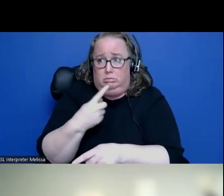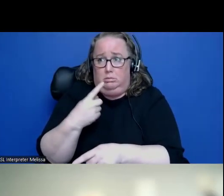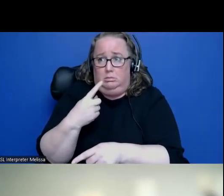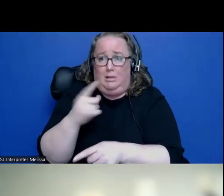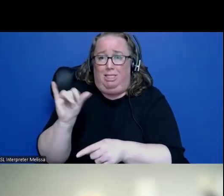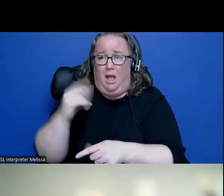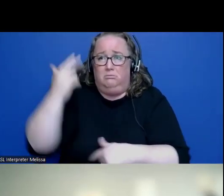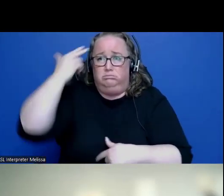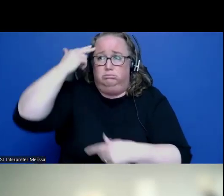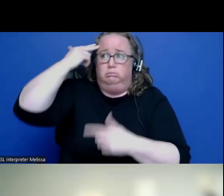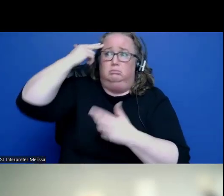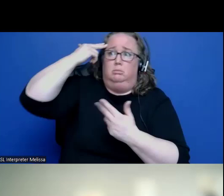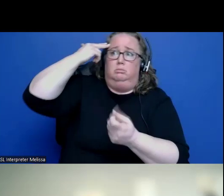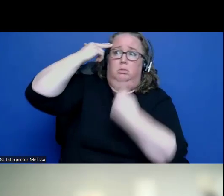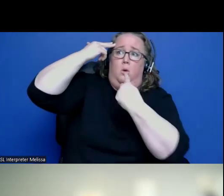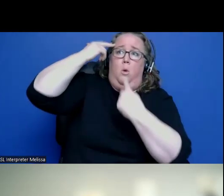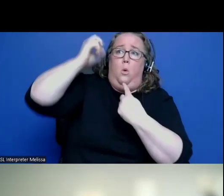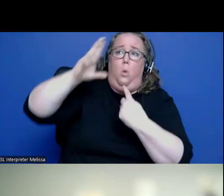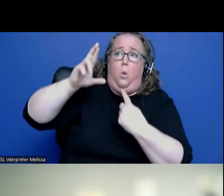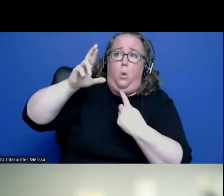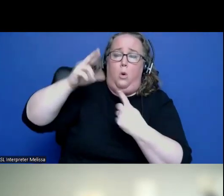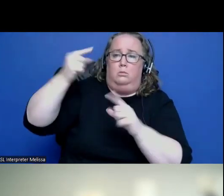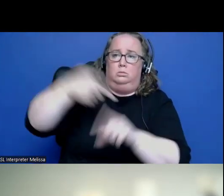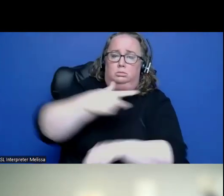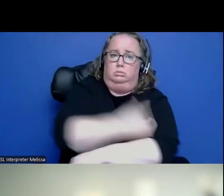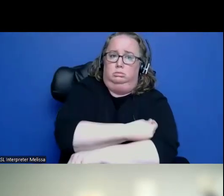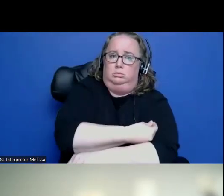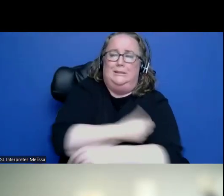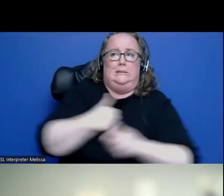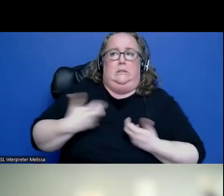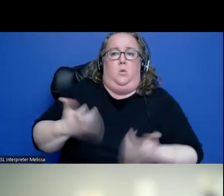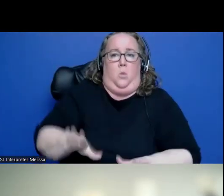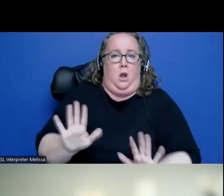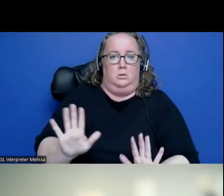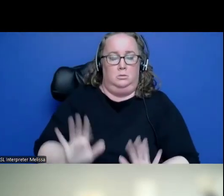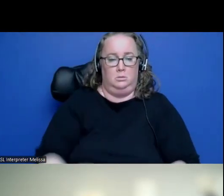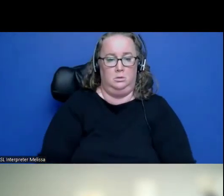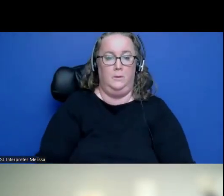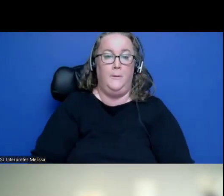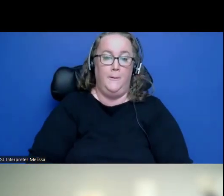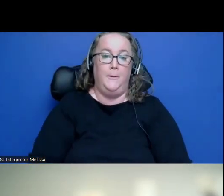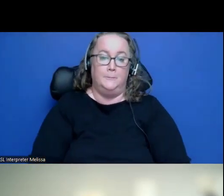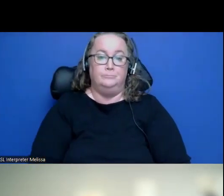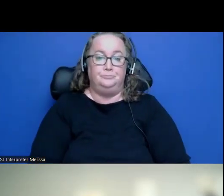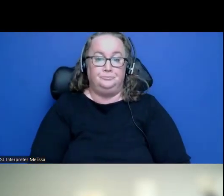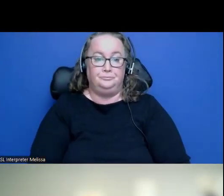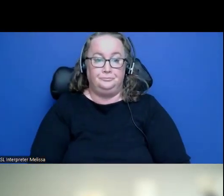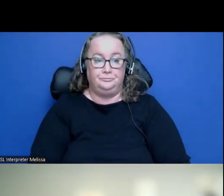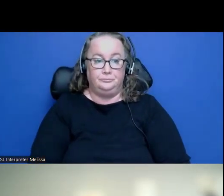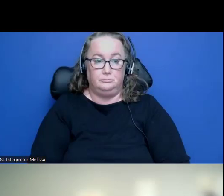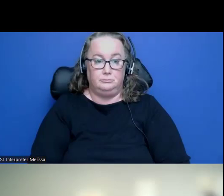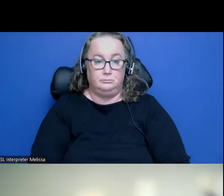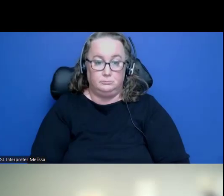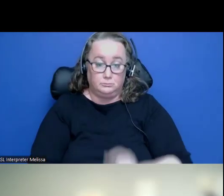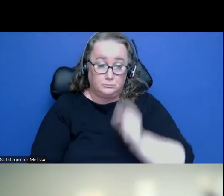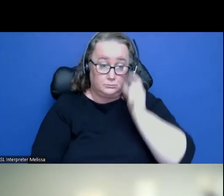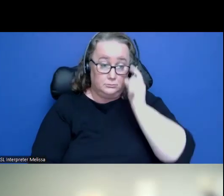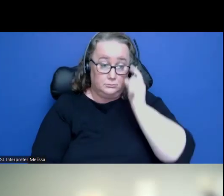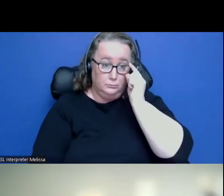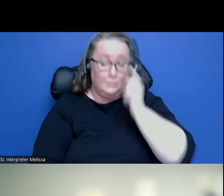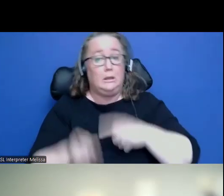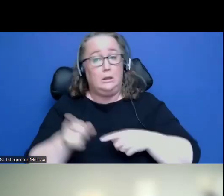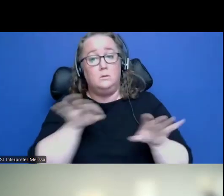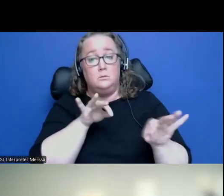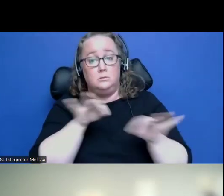because he was afraid of getting more intramuscular injections. He described that the